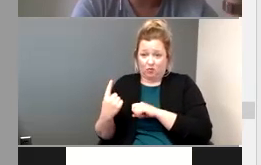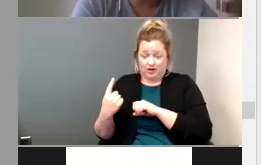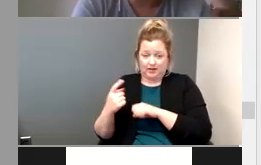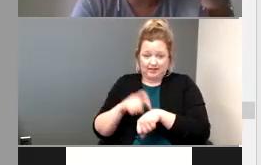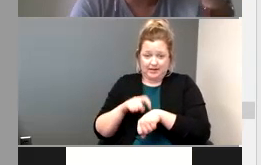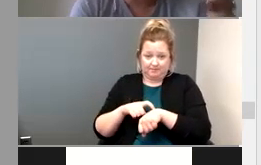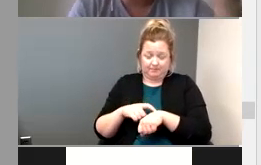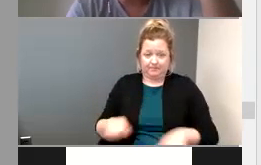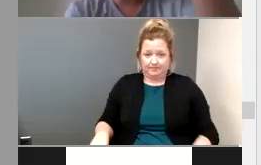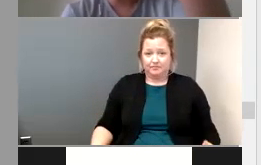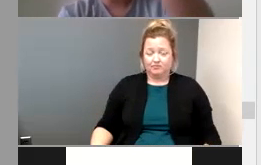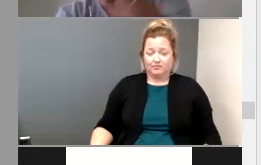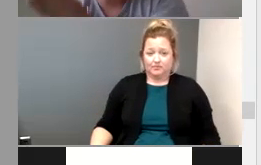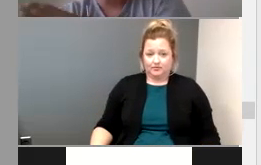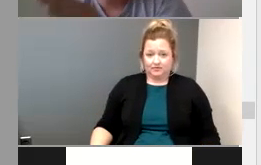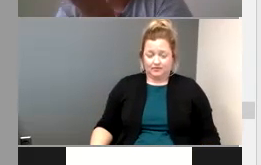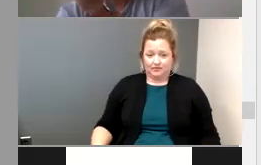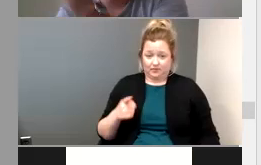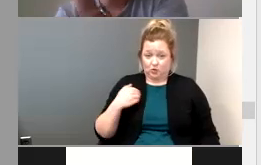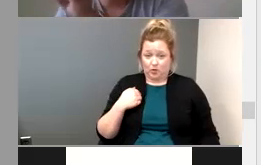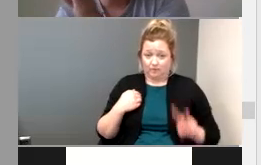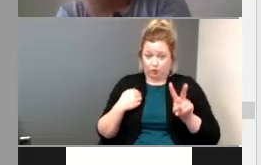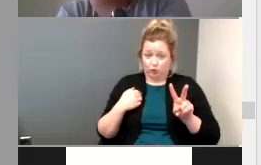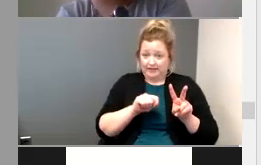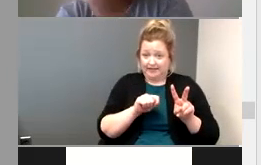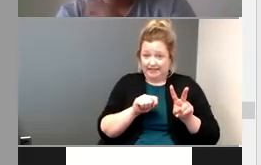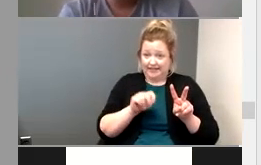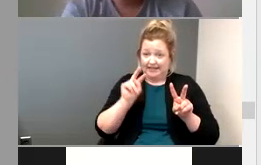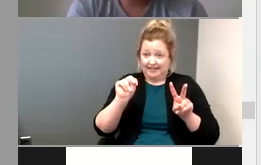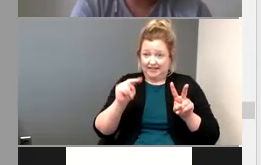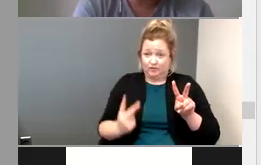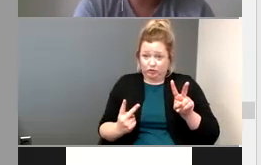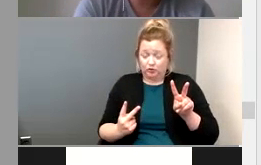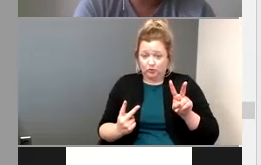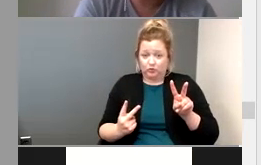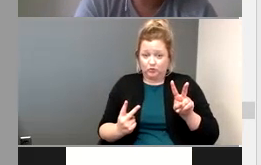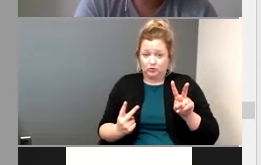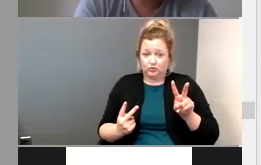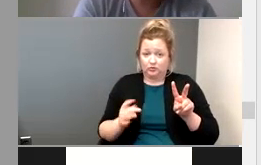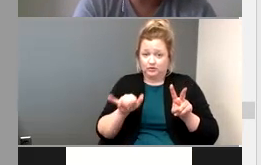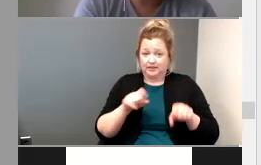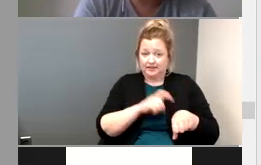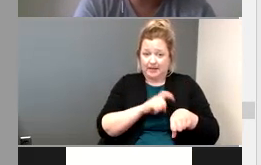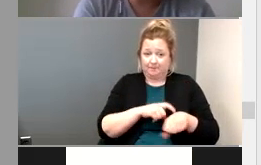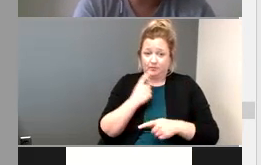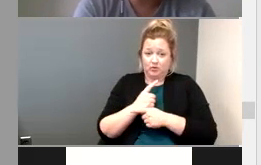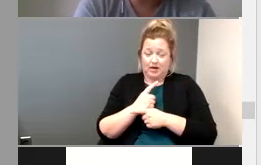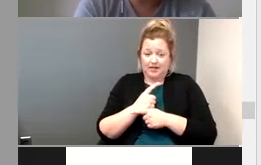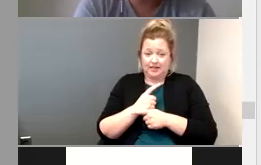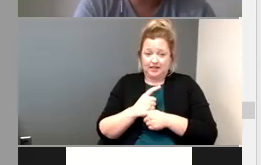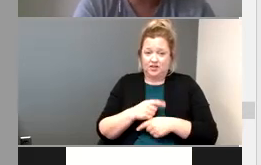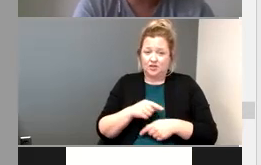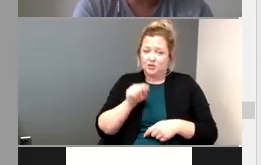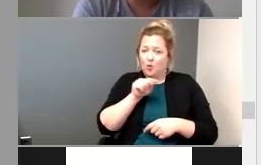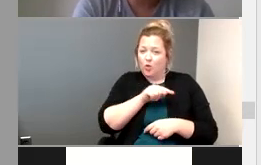2 times T by n by T of n by 2 time, right? Okay. So these are your subproblems, where